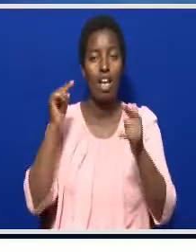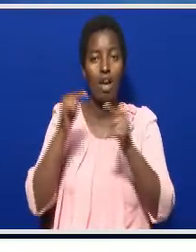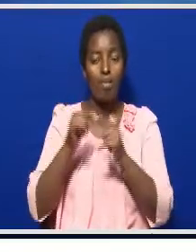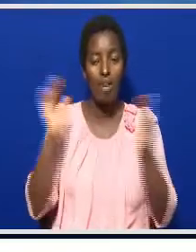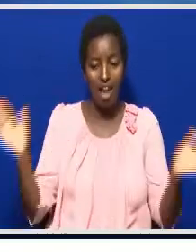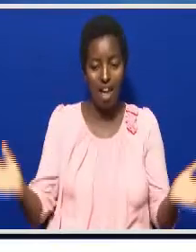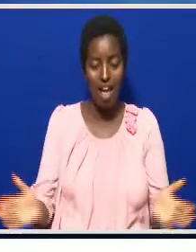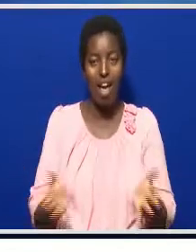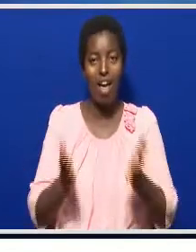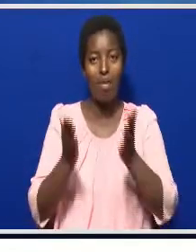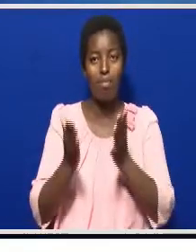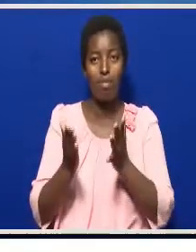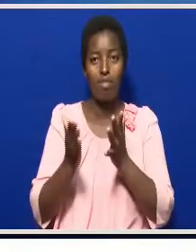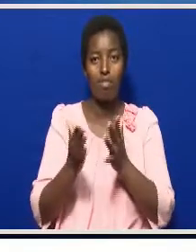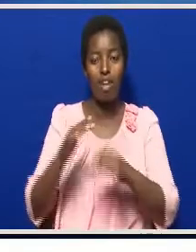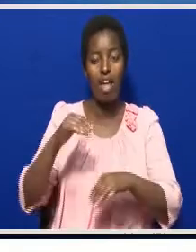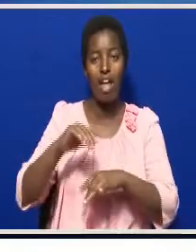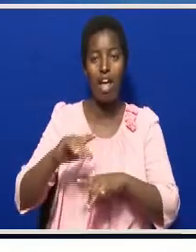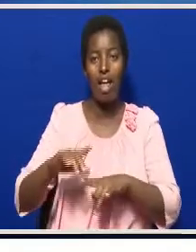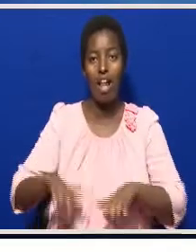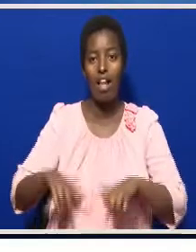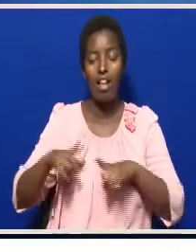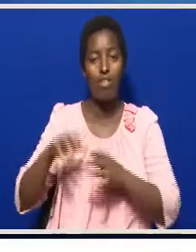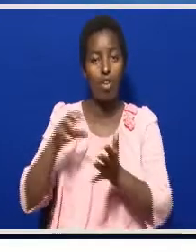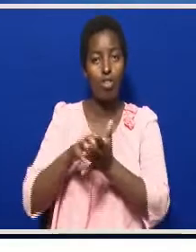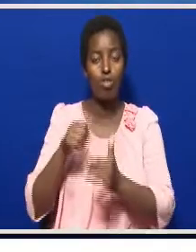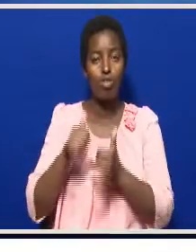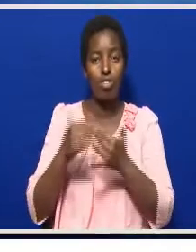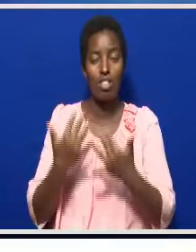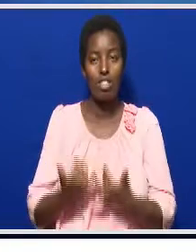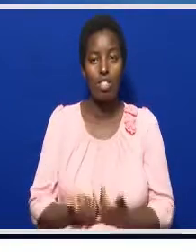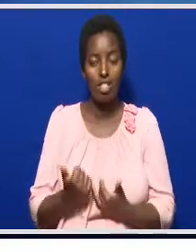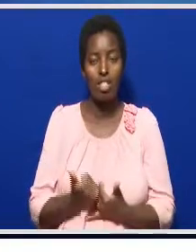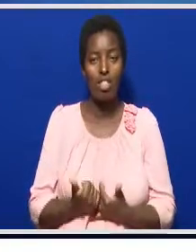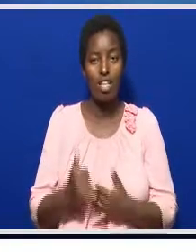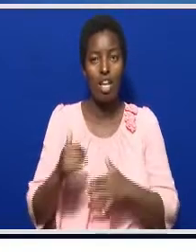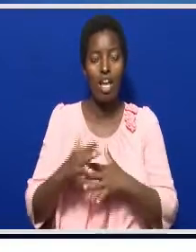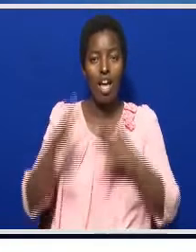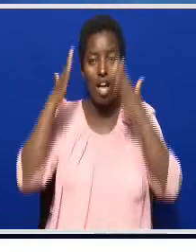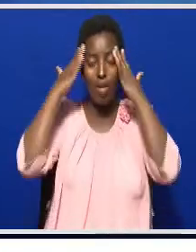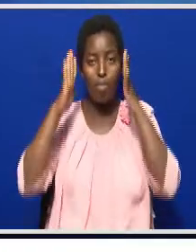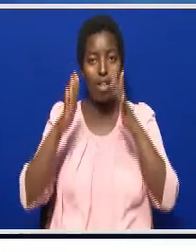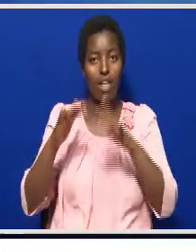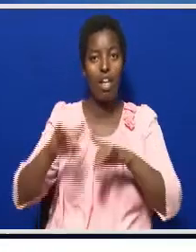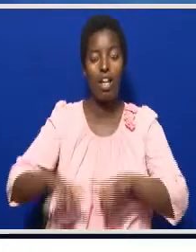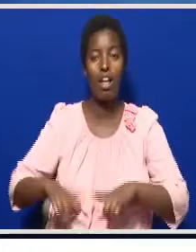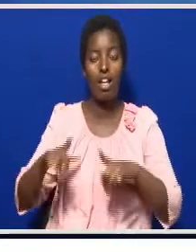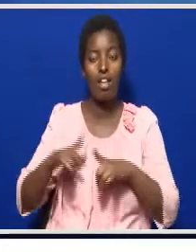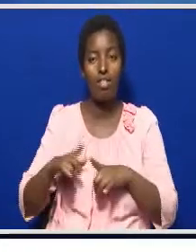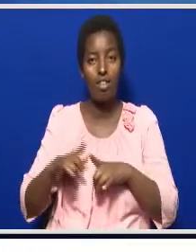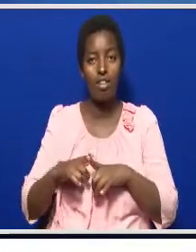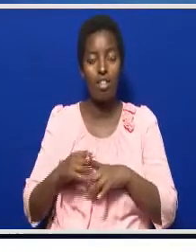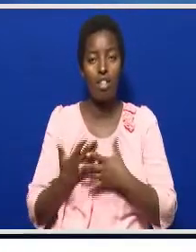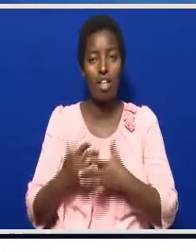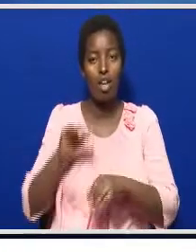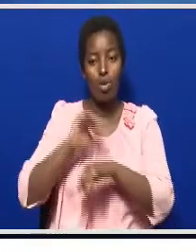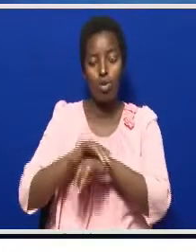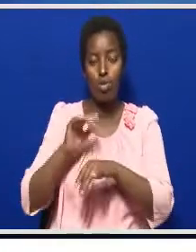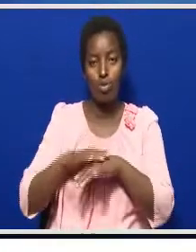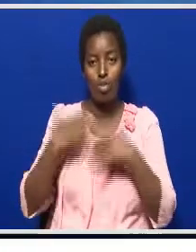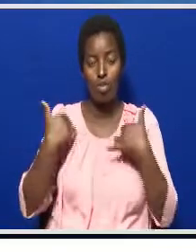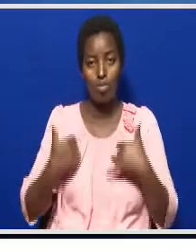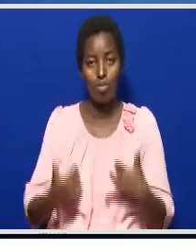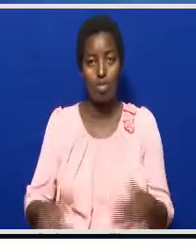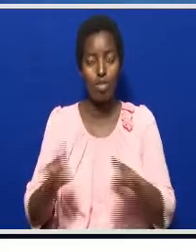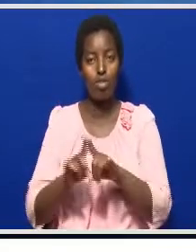at improving the deplorable living conditions of prisoners, which now include sanitation, living in quarters, proper dressing for